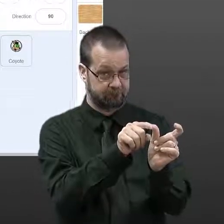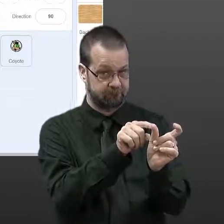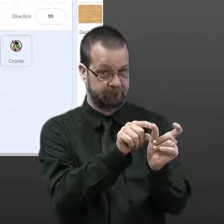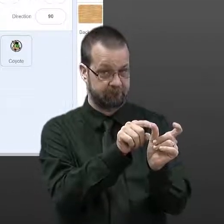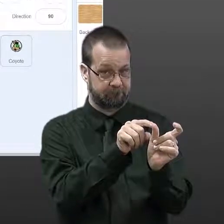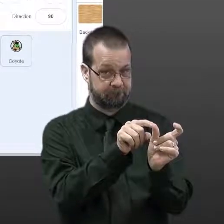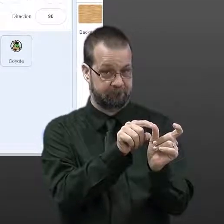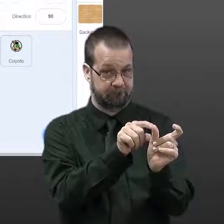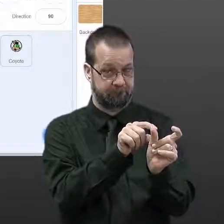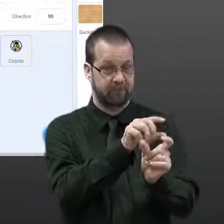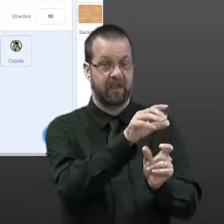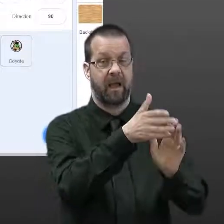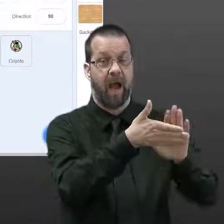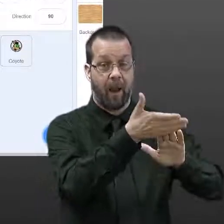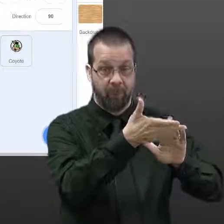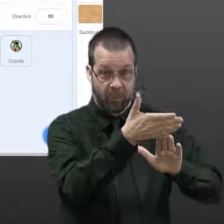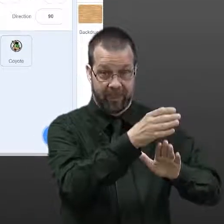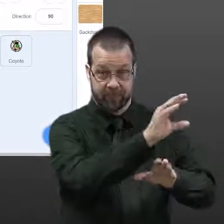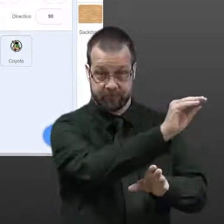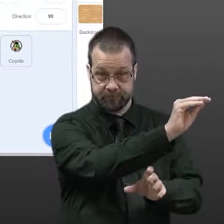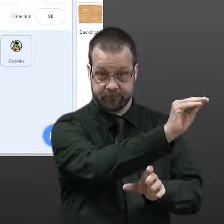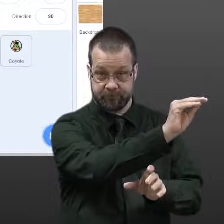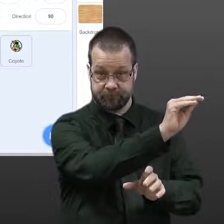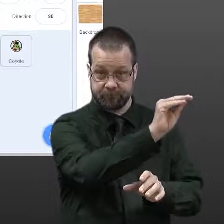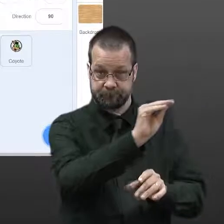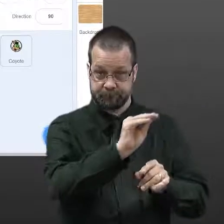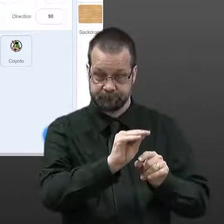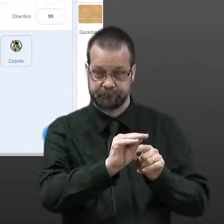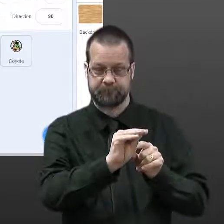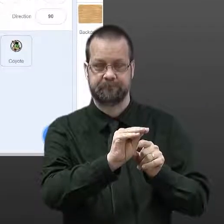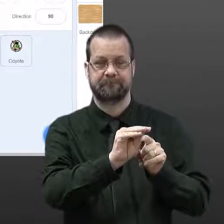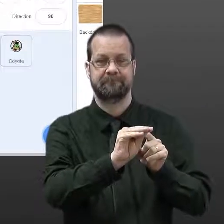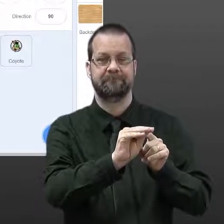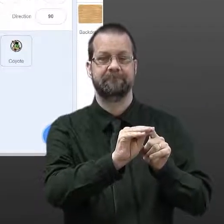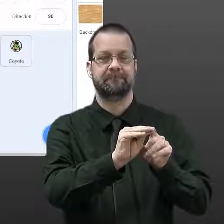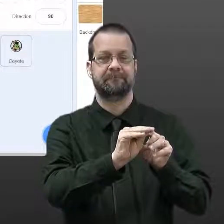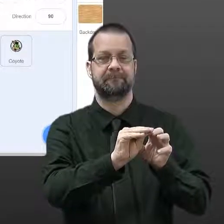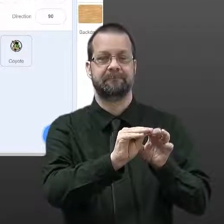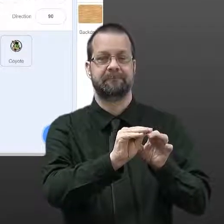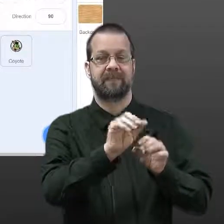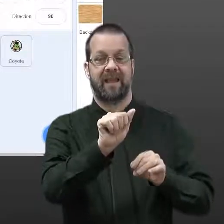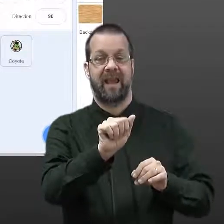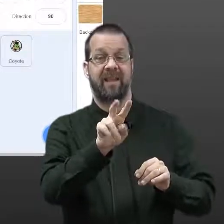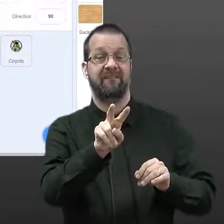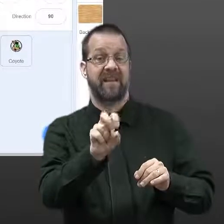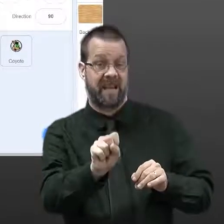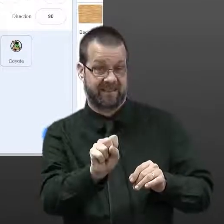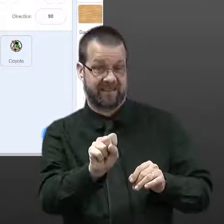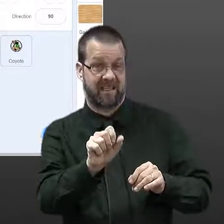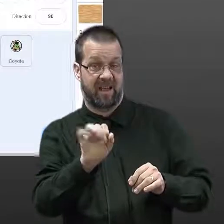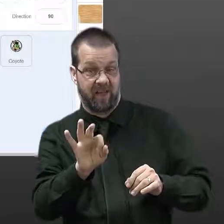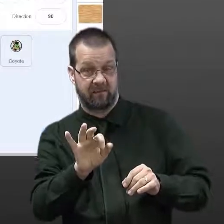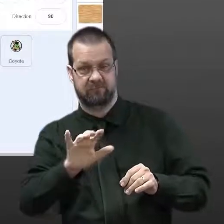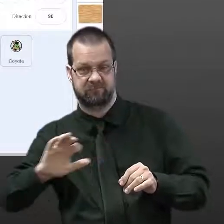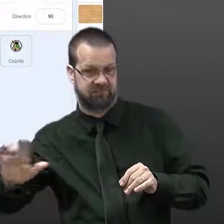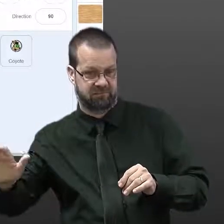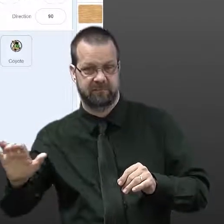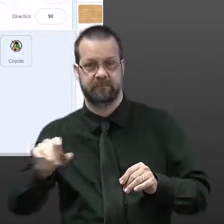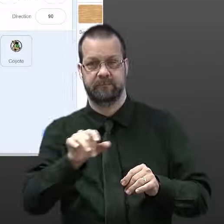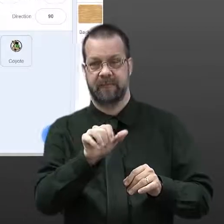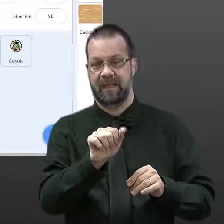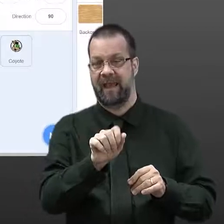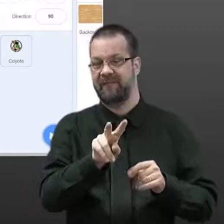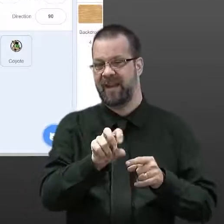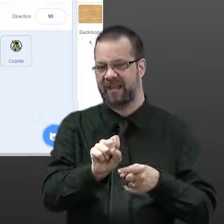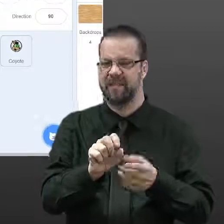You're going to grab a block from operators that says ABS of, and